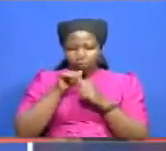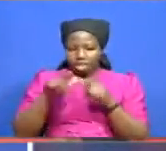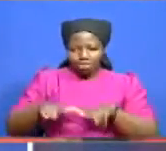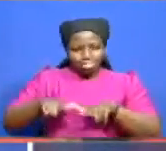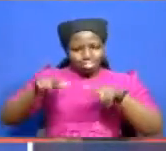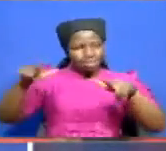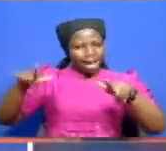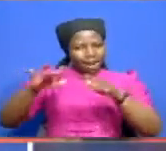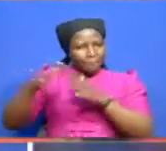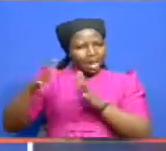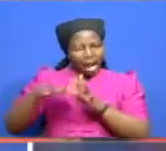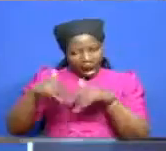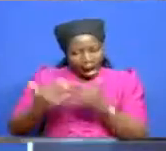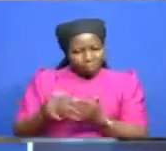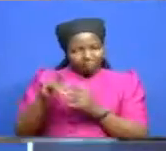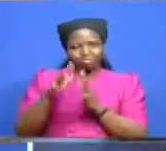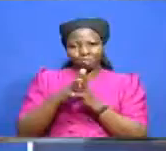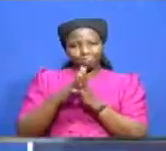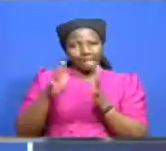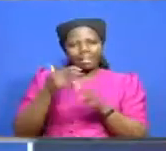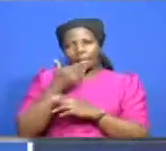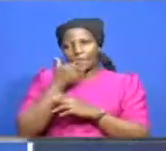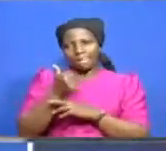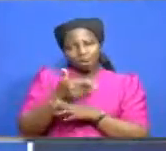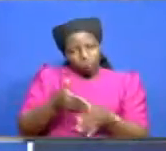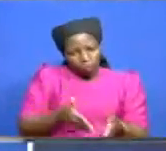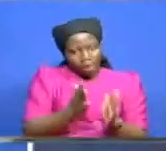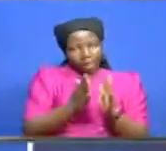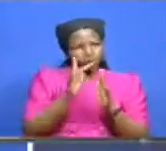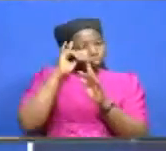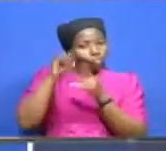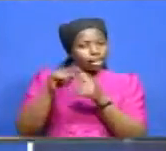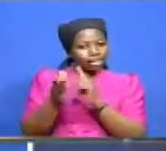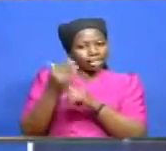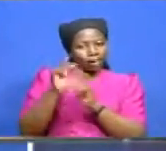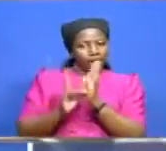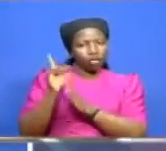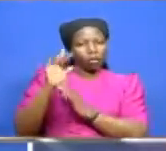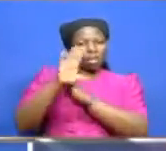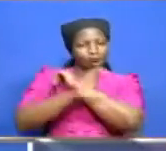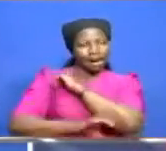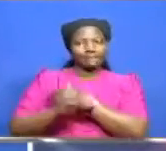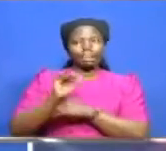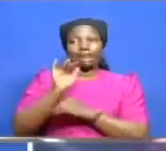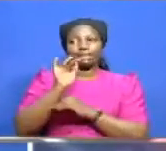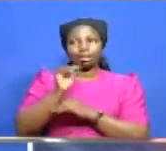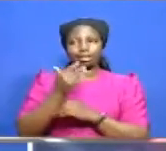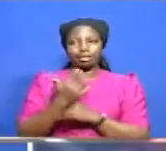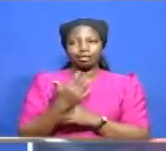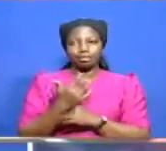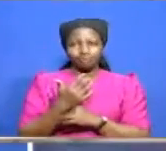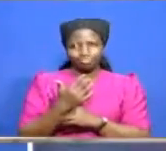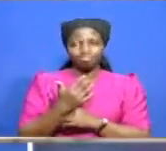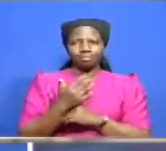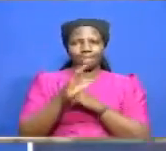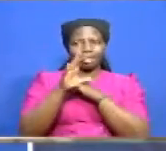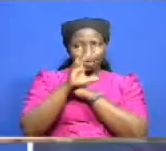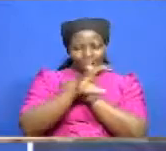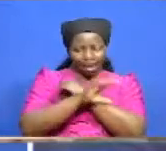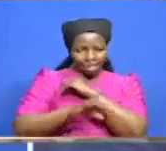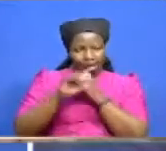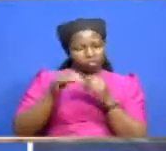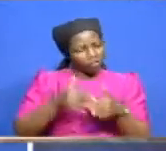fair development in the country. The lawmaker further wants the National Assembly to follow suit and ensure that funding is channeled